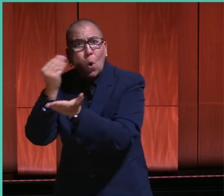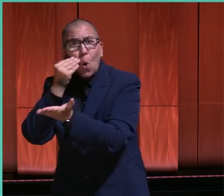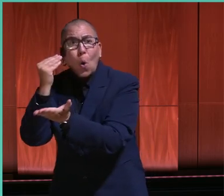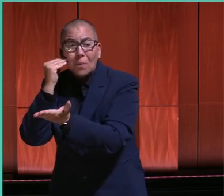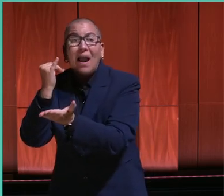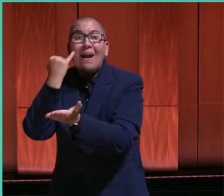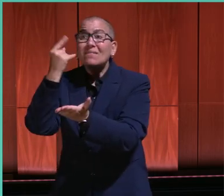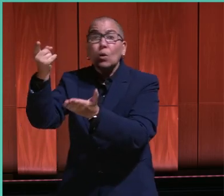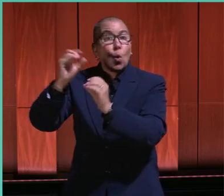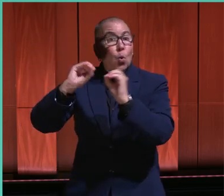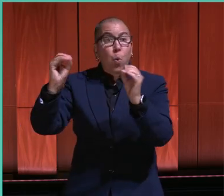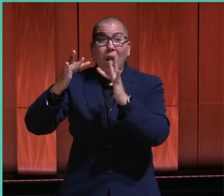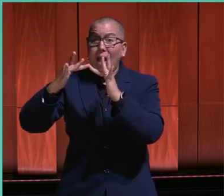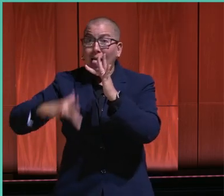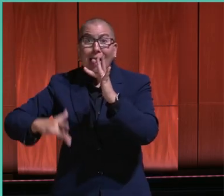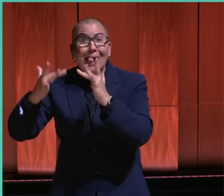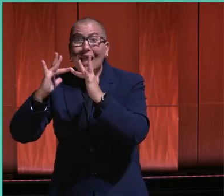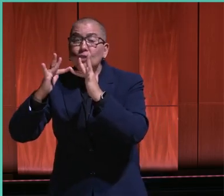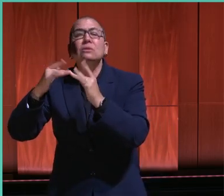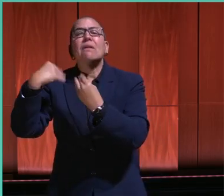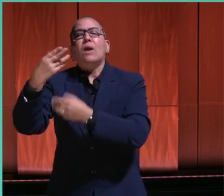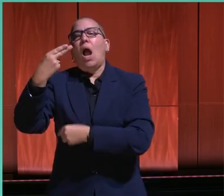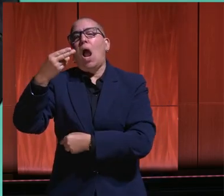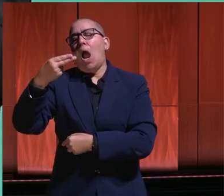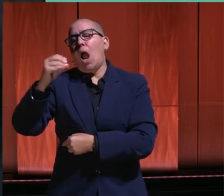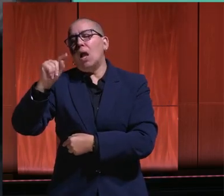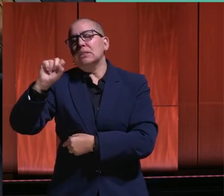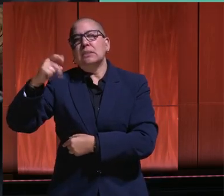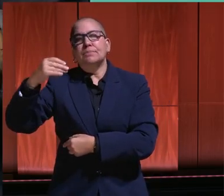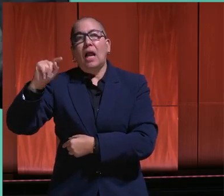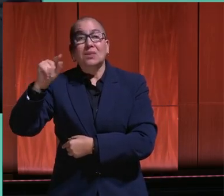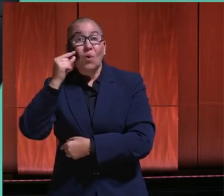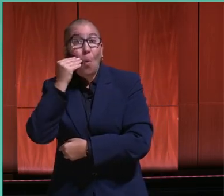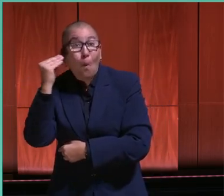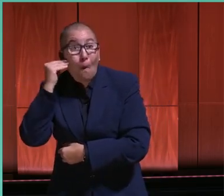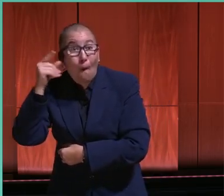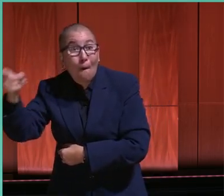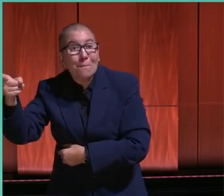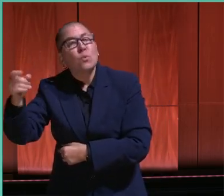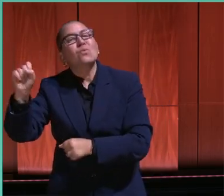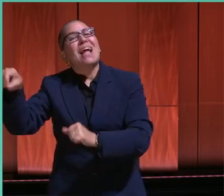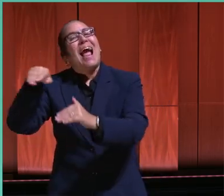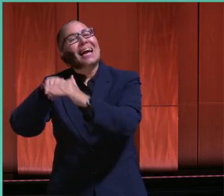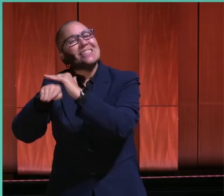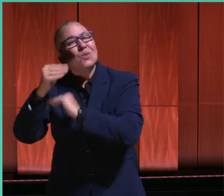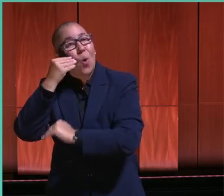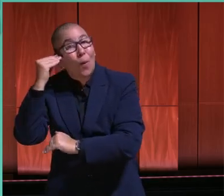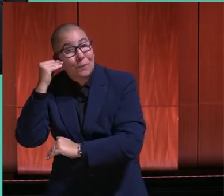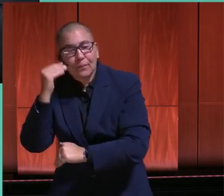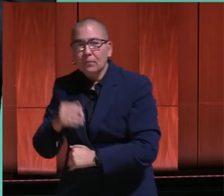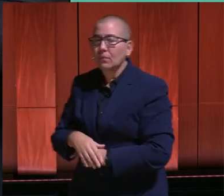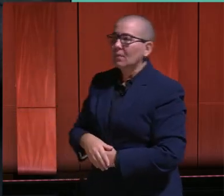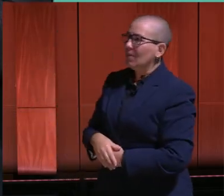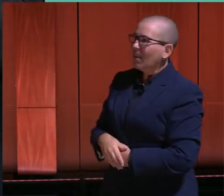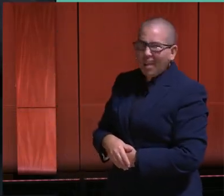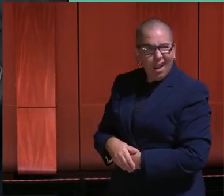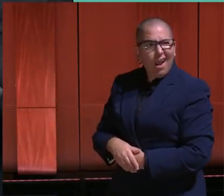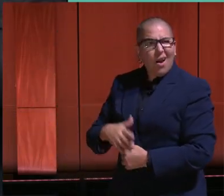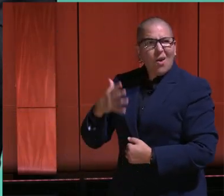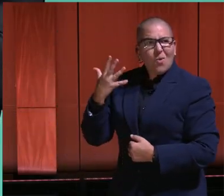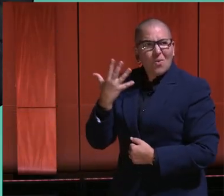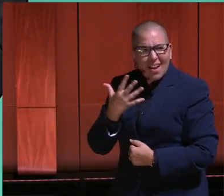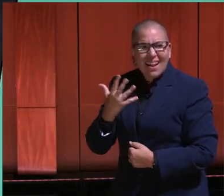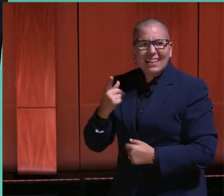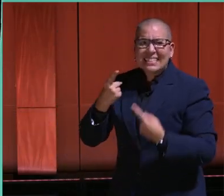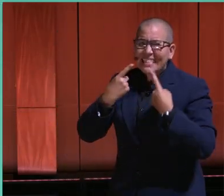to make sure that they can succeed outside the classroom. Yeah, and about succeeding is the critical piece, right? We talked about teachers not being able or not needing